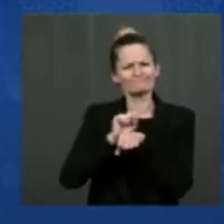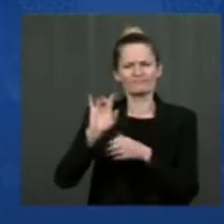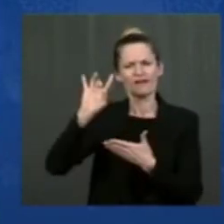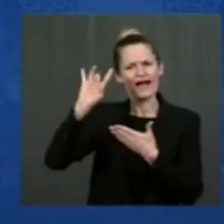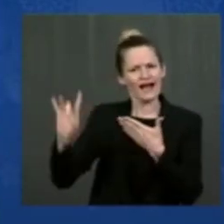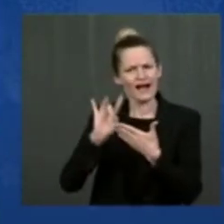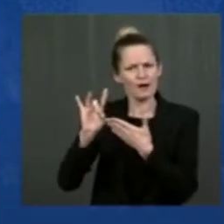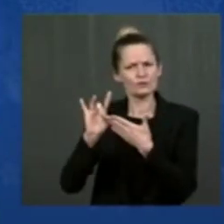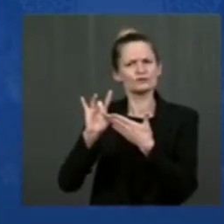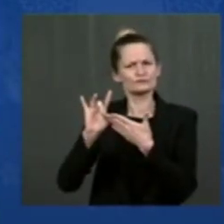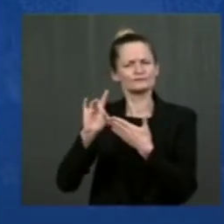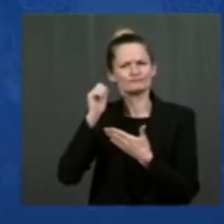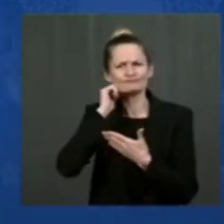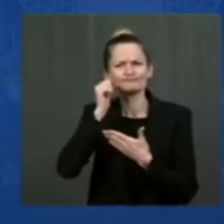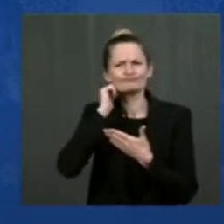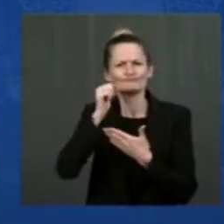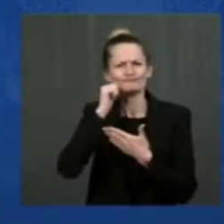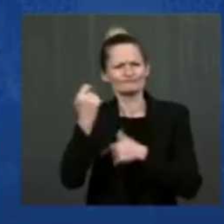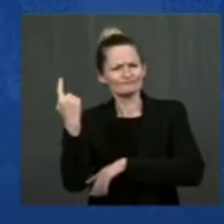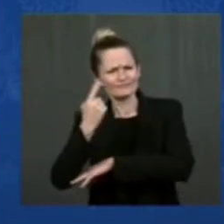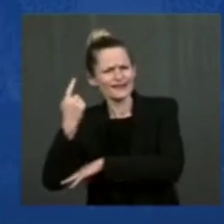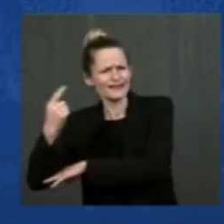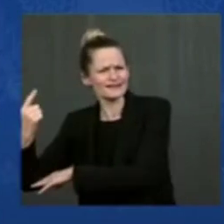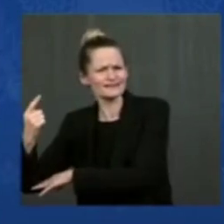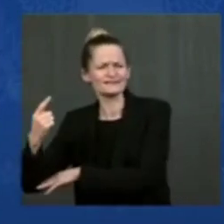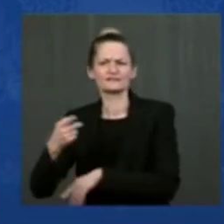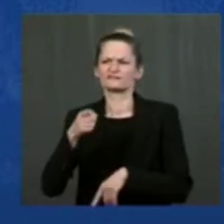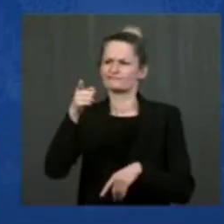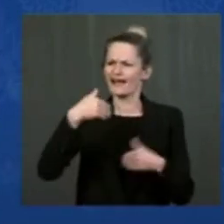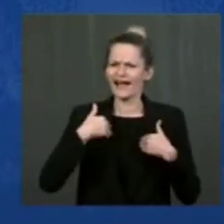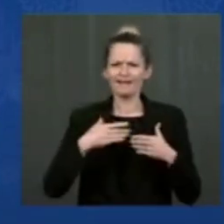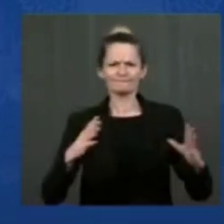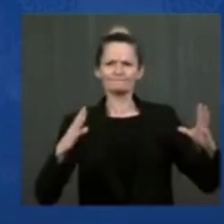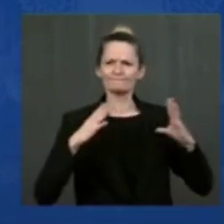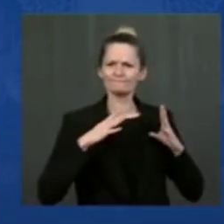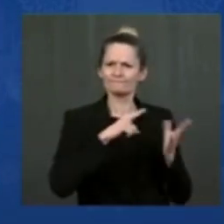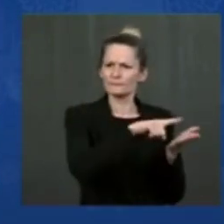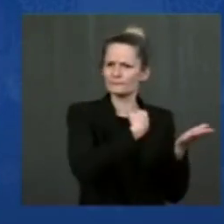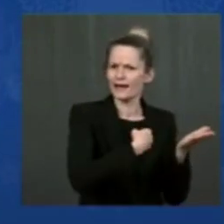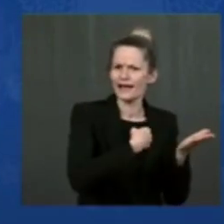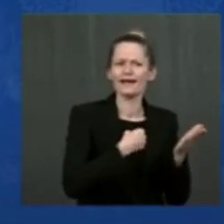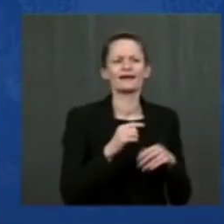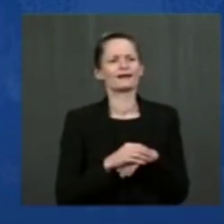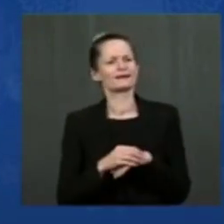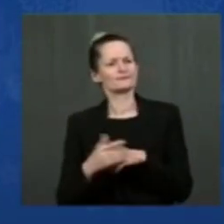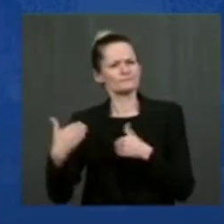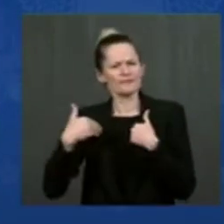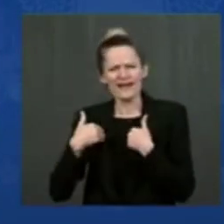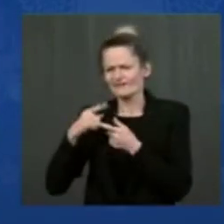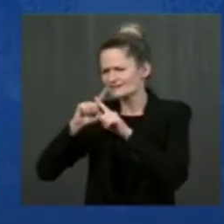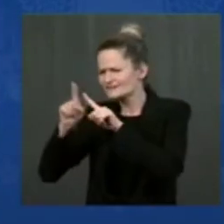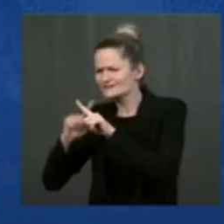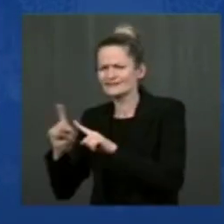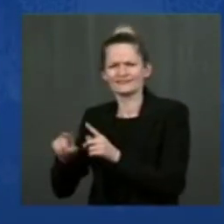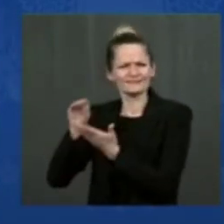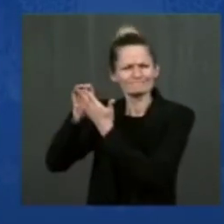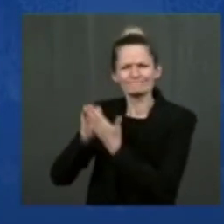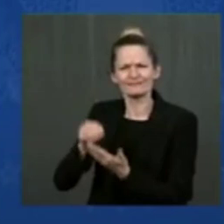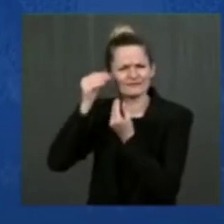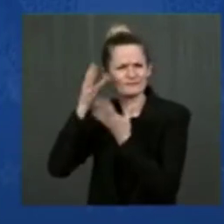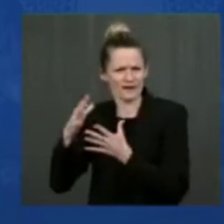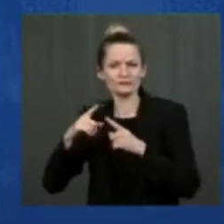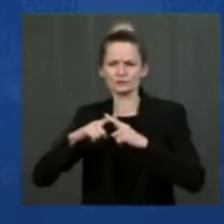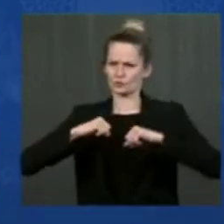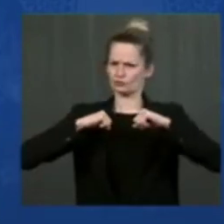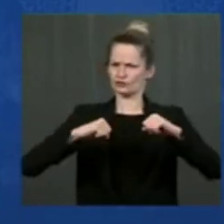movement has brought this country. It's been amazing. But today we have to rededicate ourselves to work to fight for workers' justice. And I know